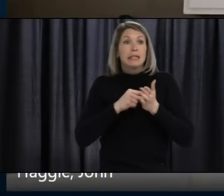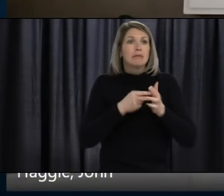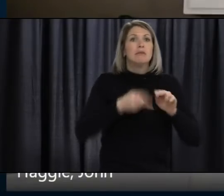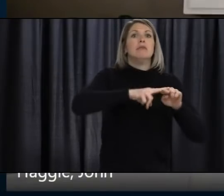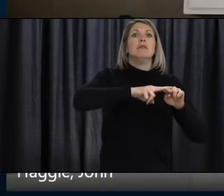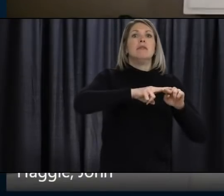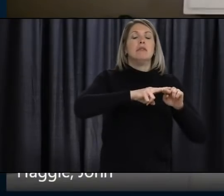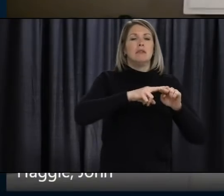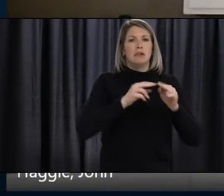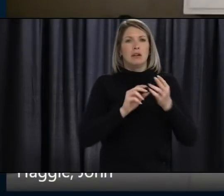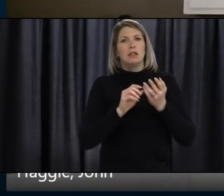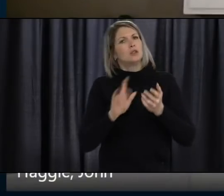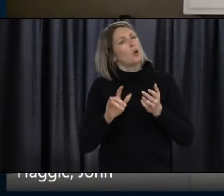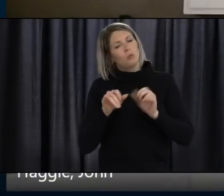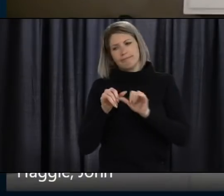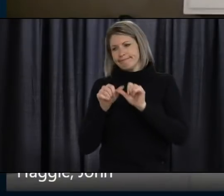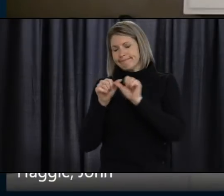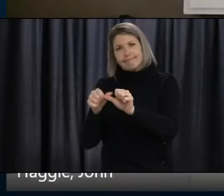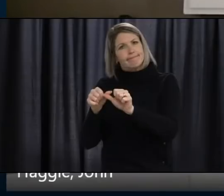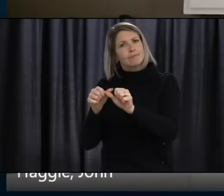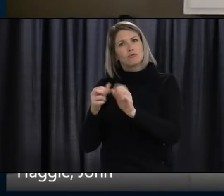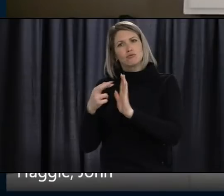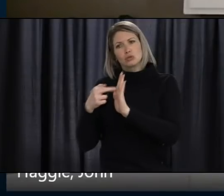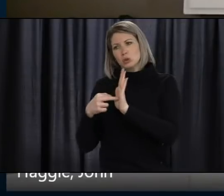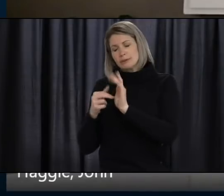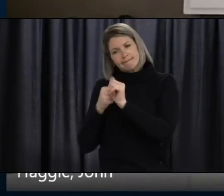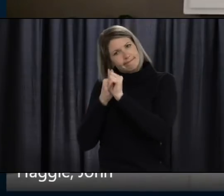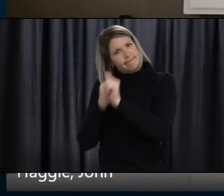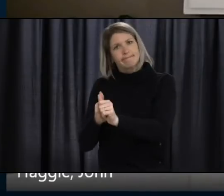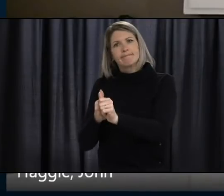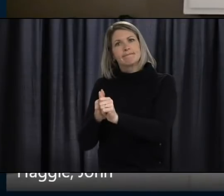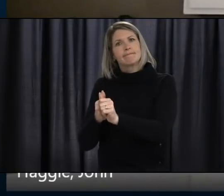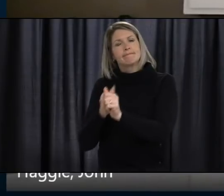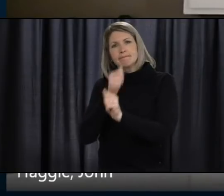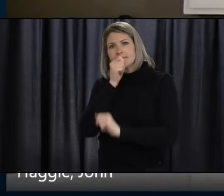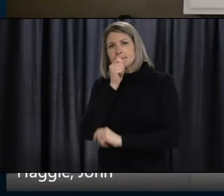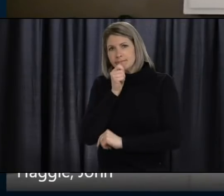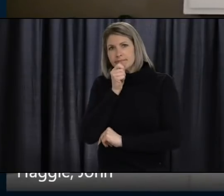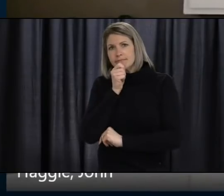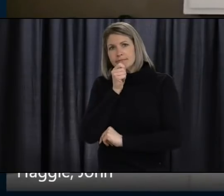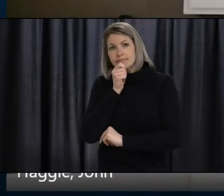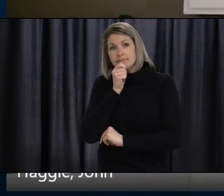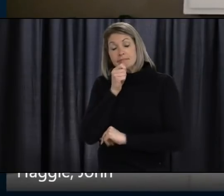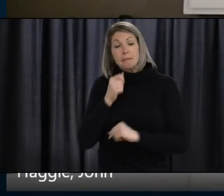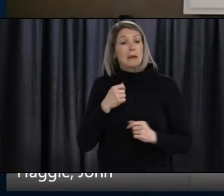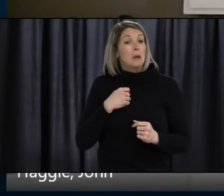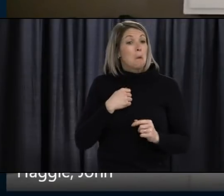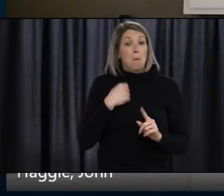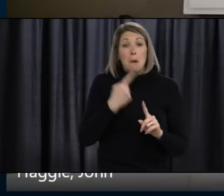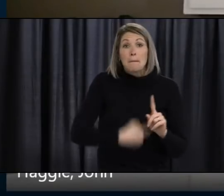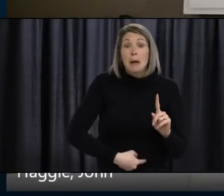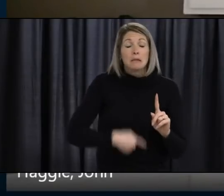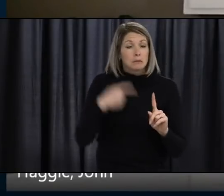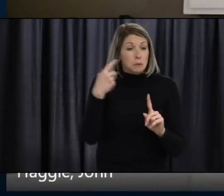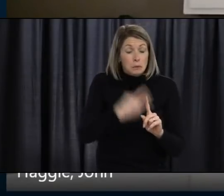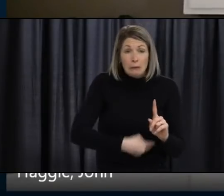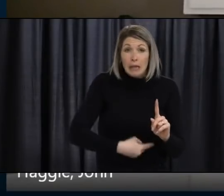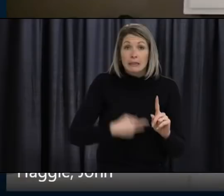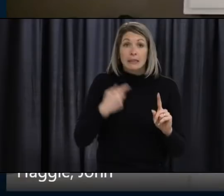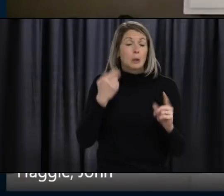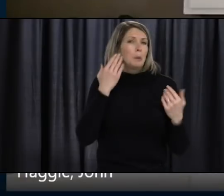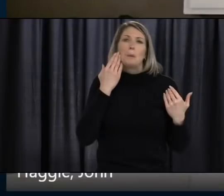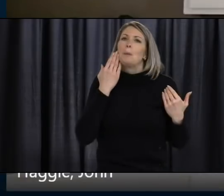work. That is work going on, and that work will take however long it takes, no matter under ideal